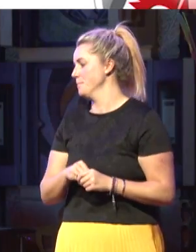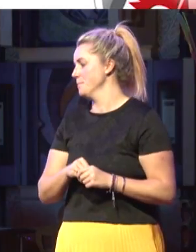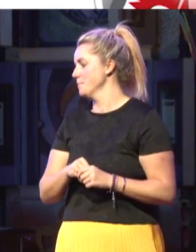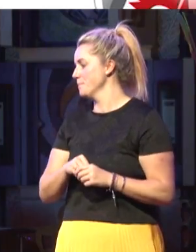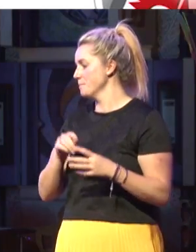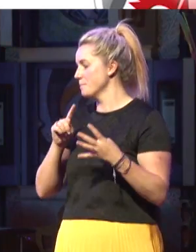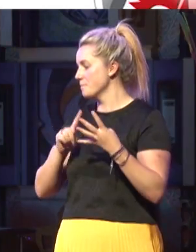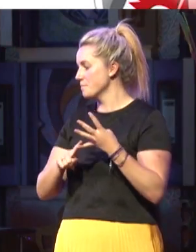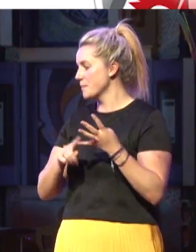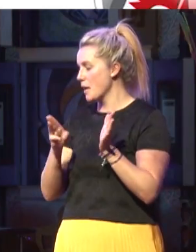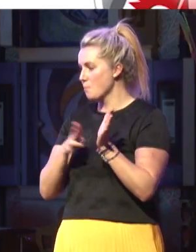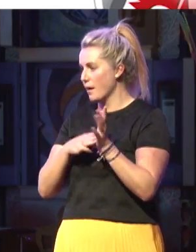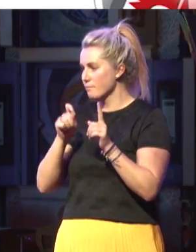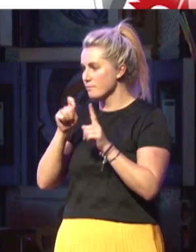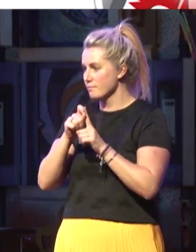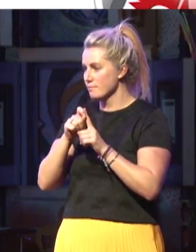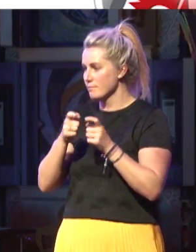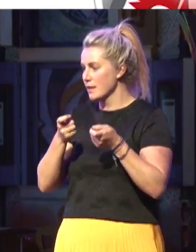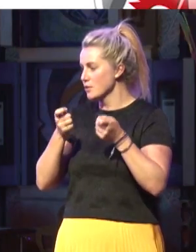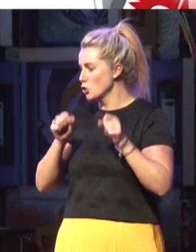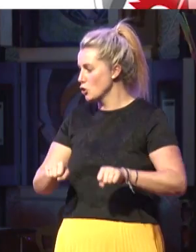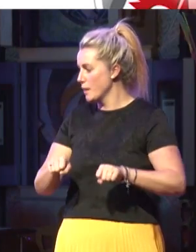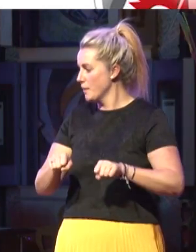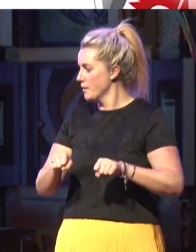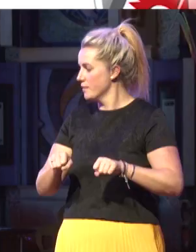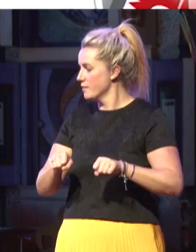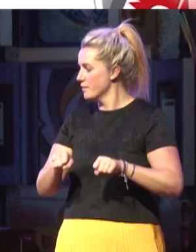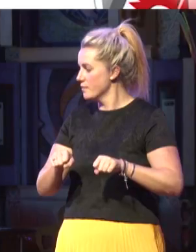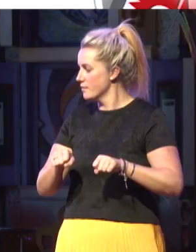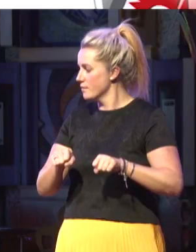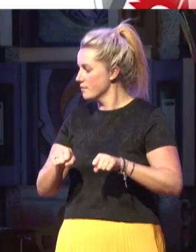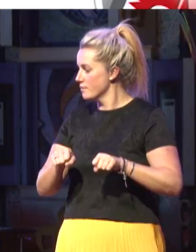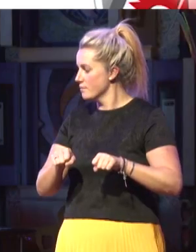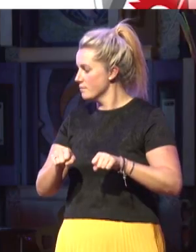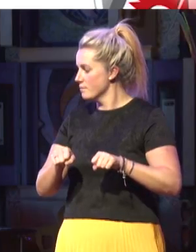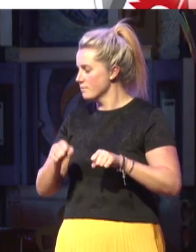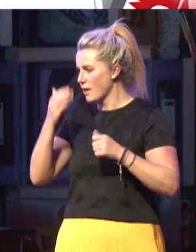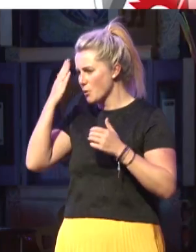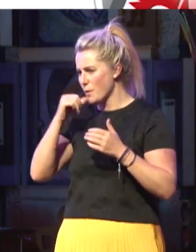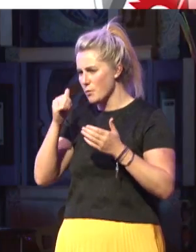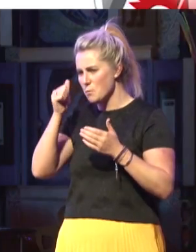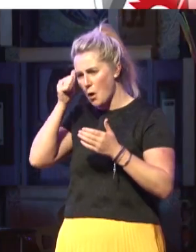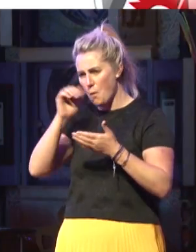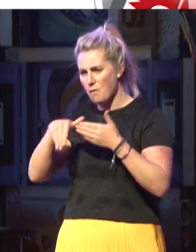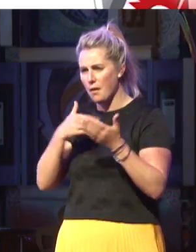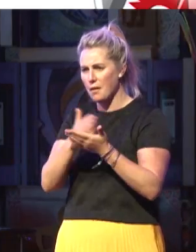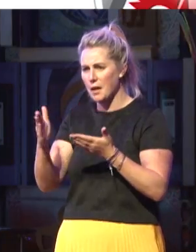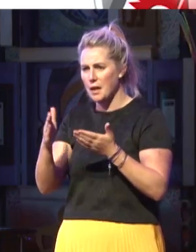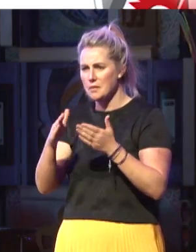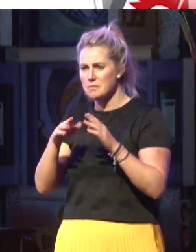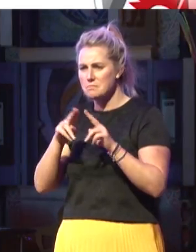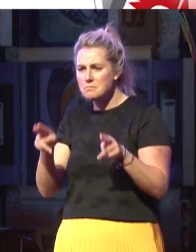Michael Proper, chairman of the Clear Foundation. I don't know if you know much about ClearOS, but it's a Linux-based open source